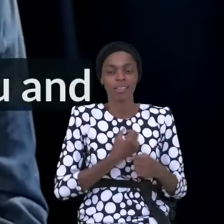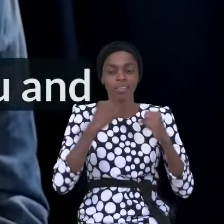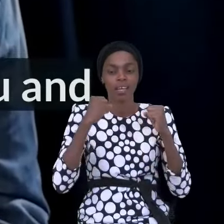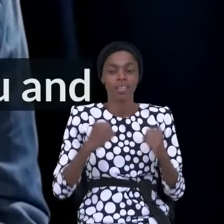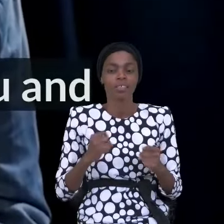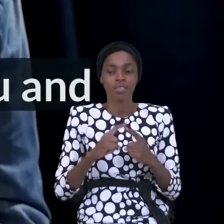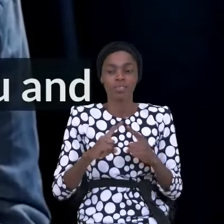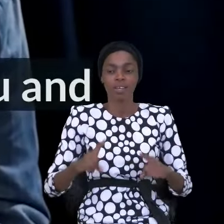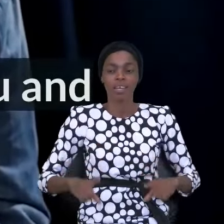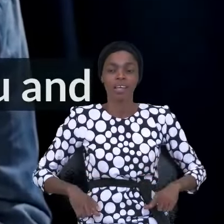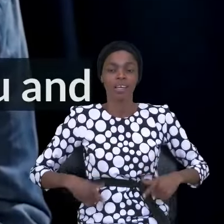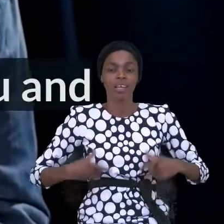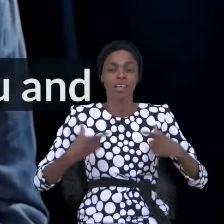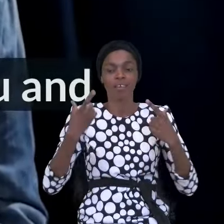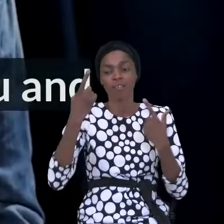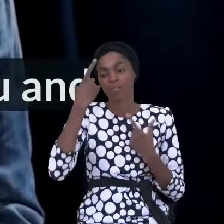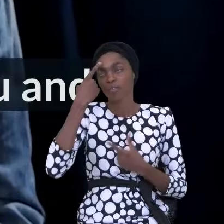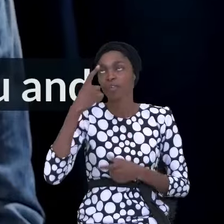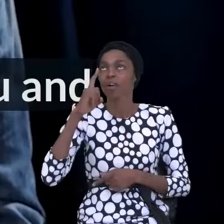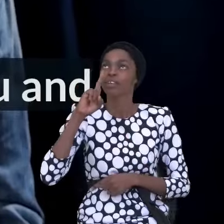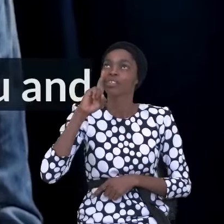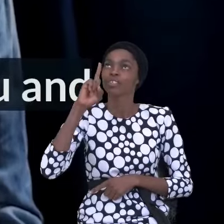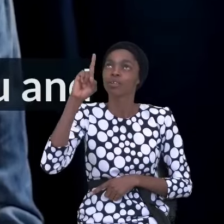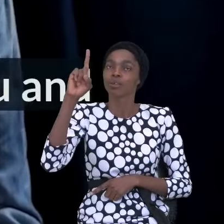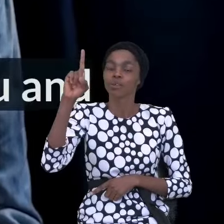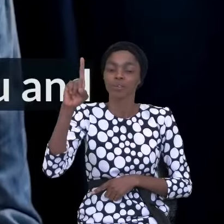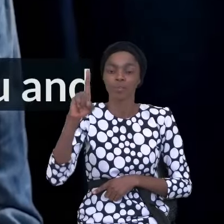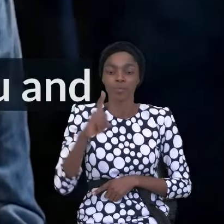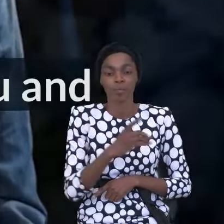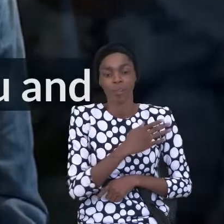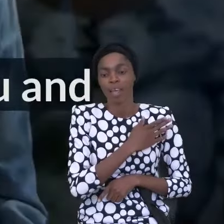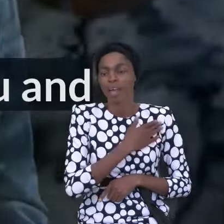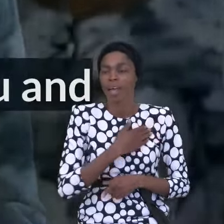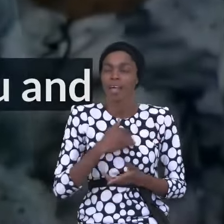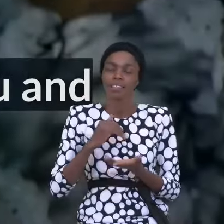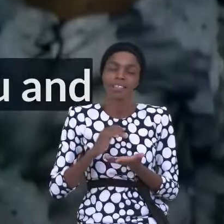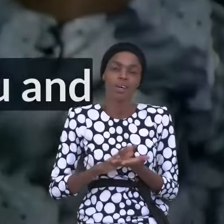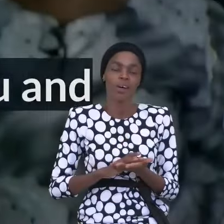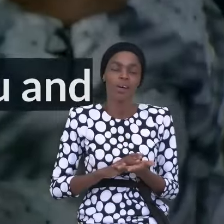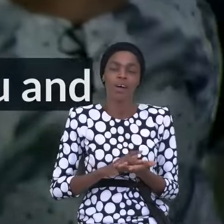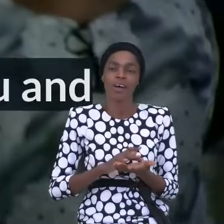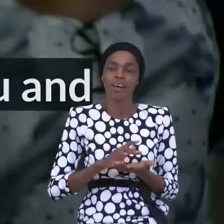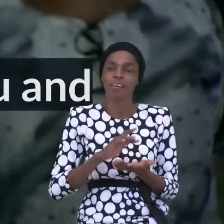strength to live for you and